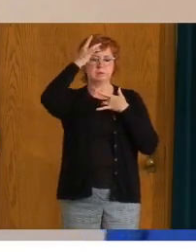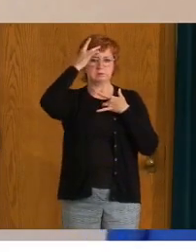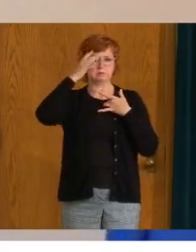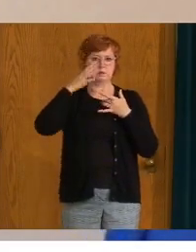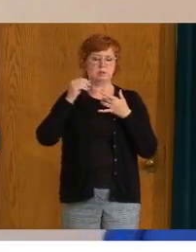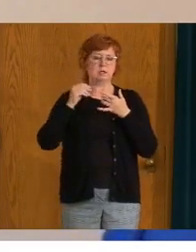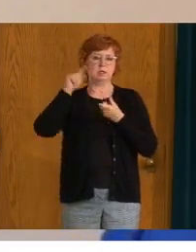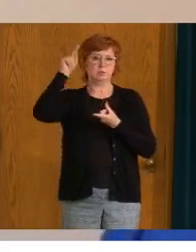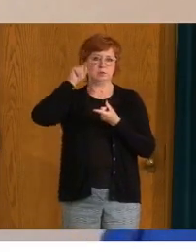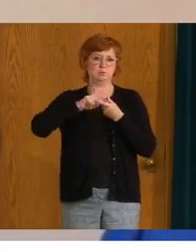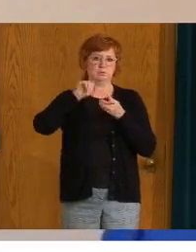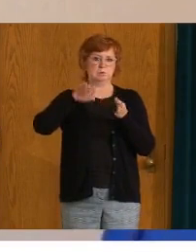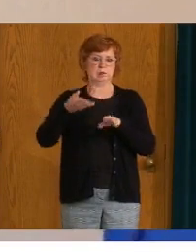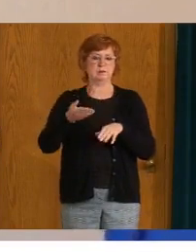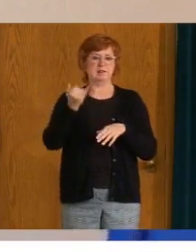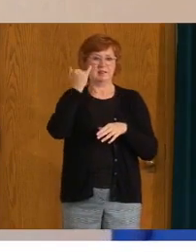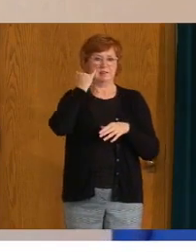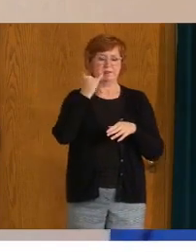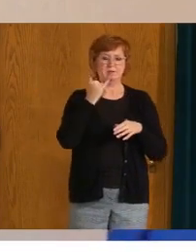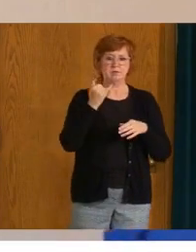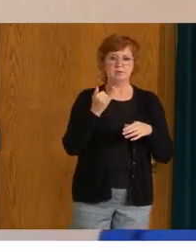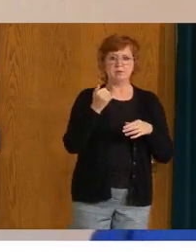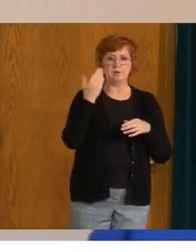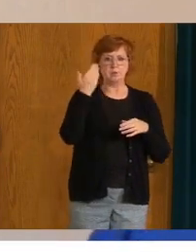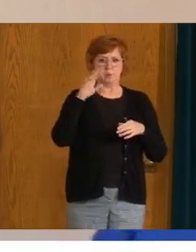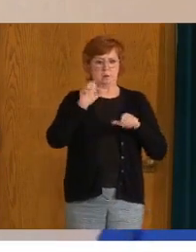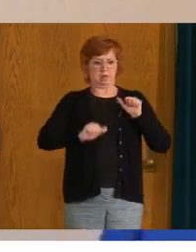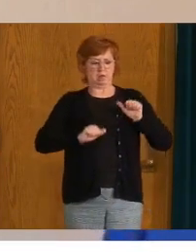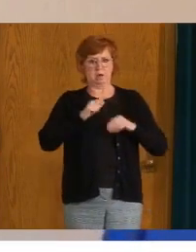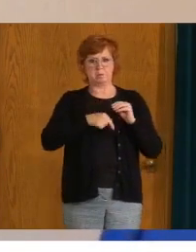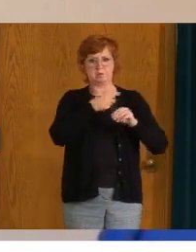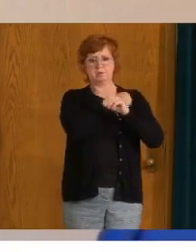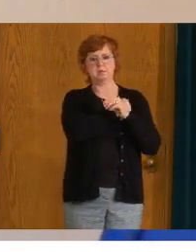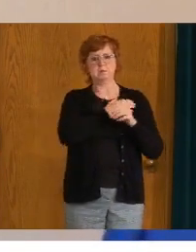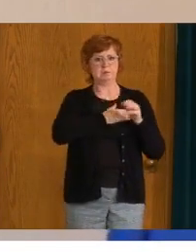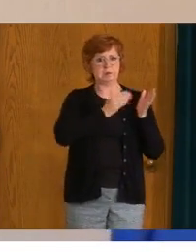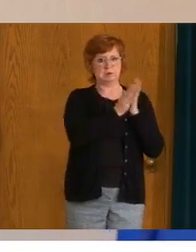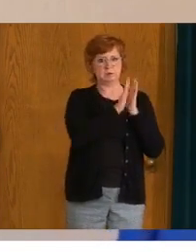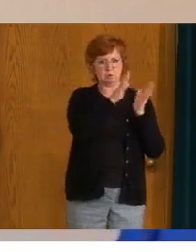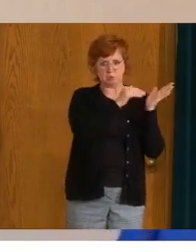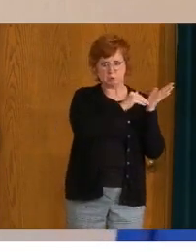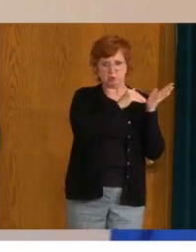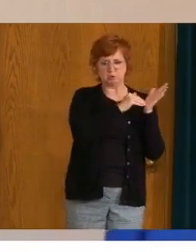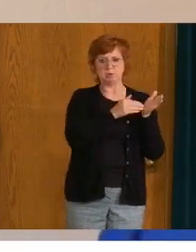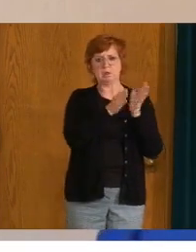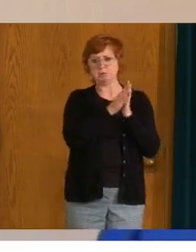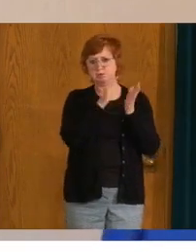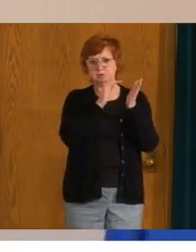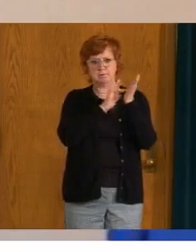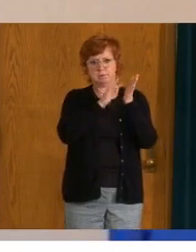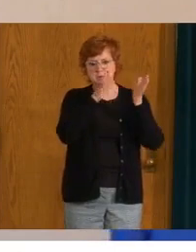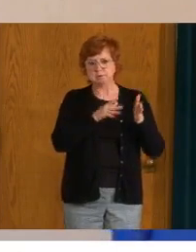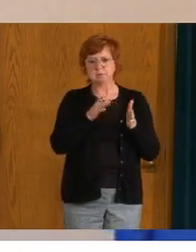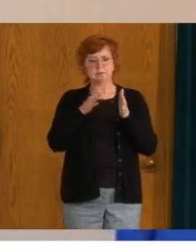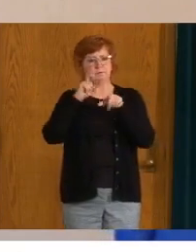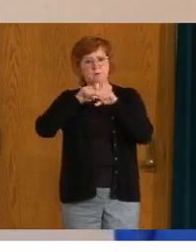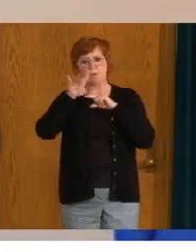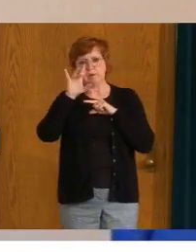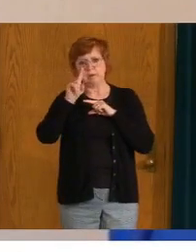to your pharmacist, call 811, get advice and get your vaccine. It could save your life. I'll now pass it off to Derek to go over